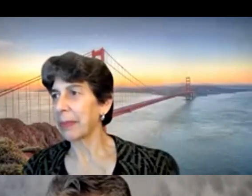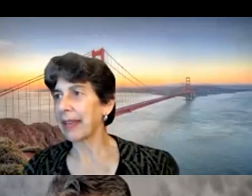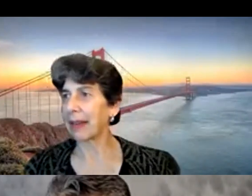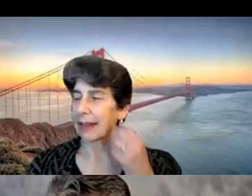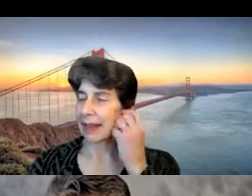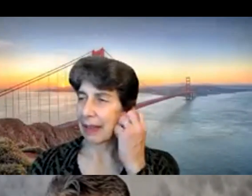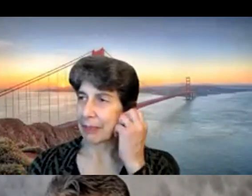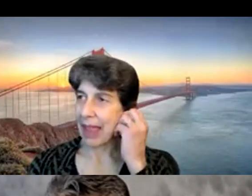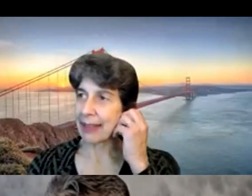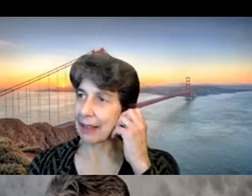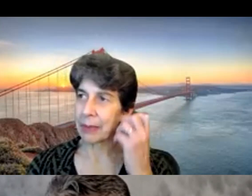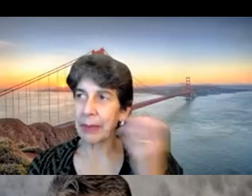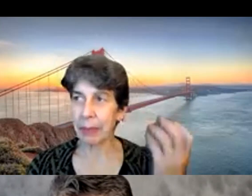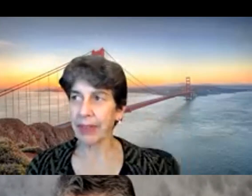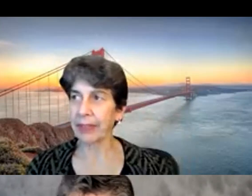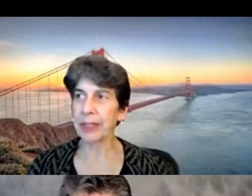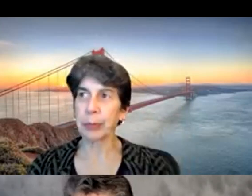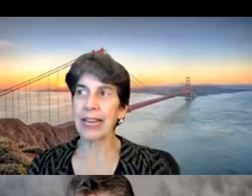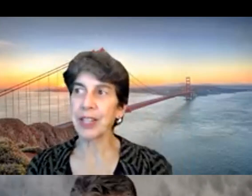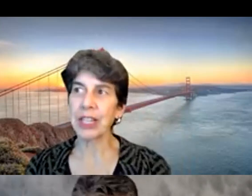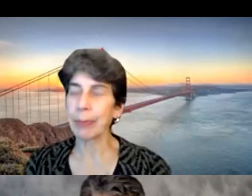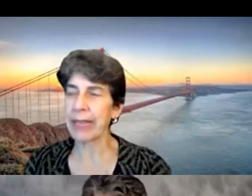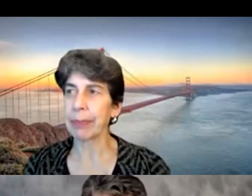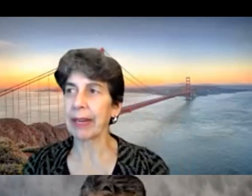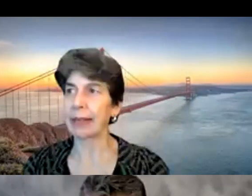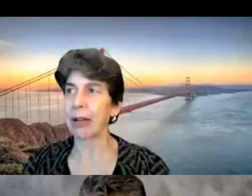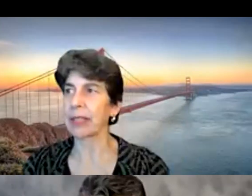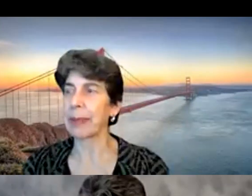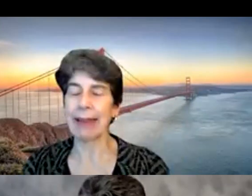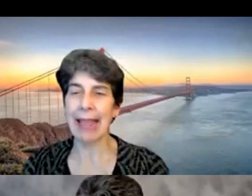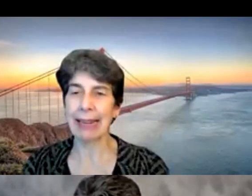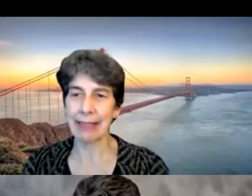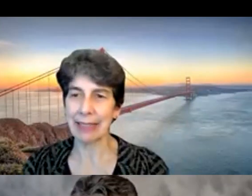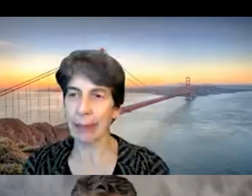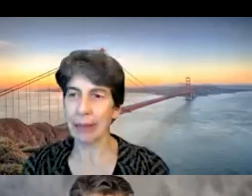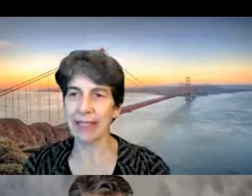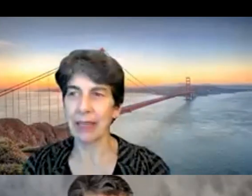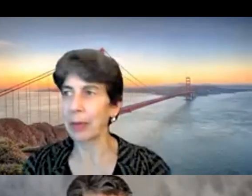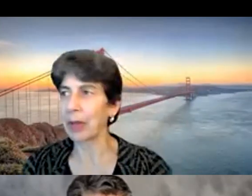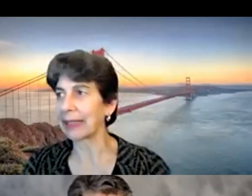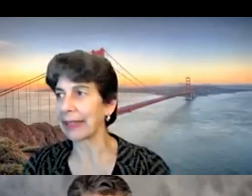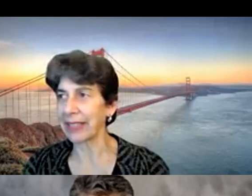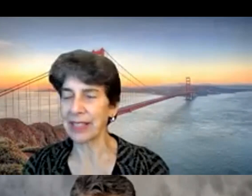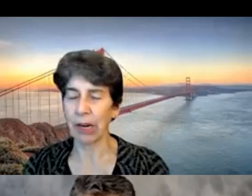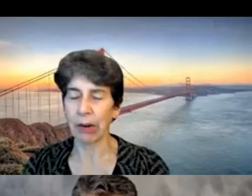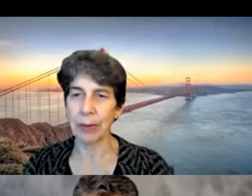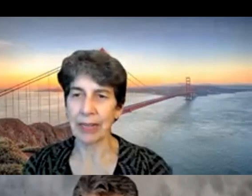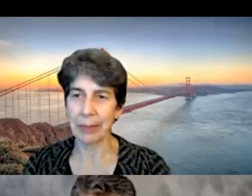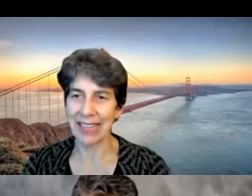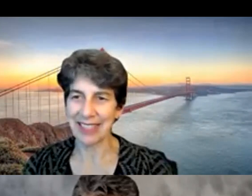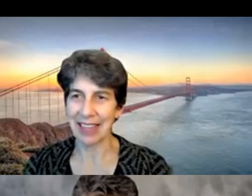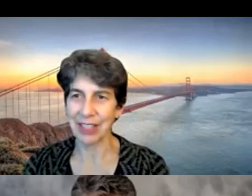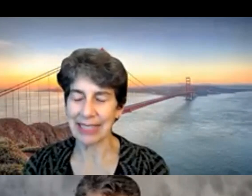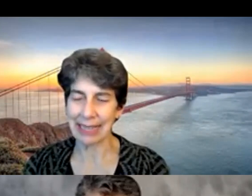And it can be on it can be both on the transportation update, but it can also be on any of the topics in community living. This is our